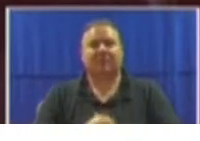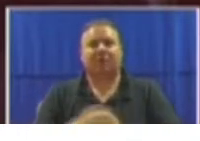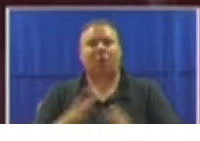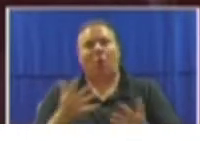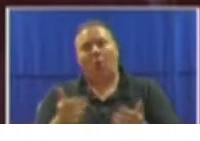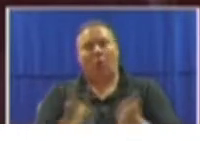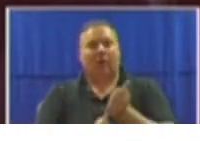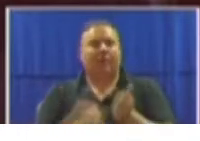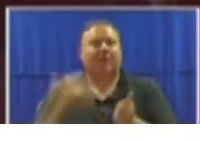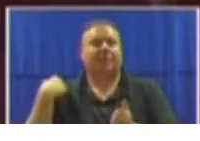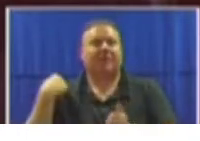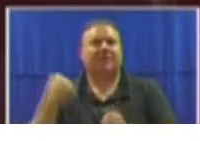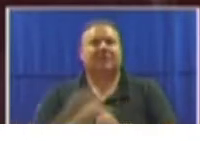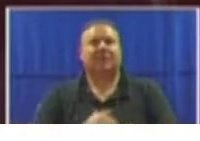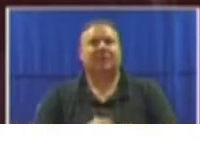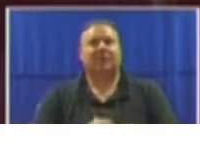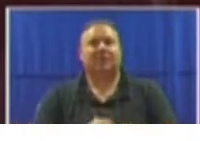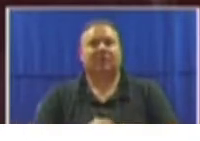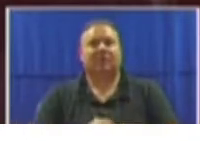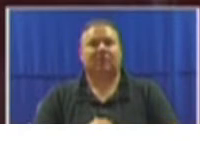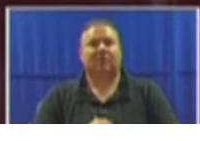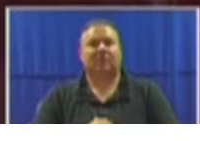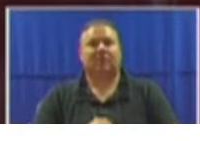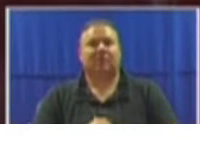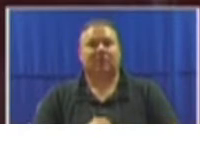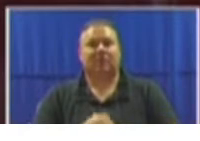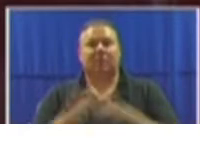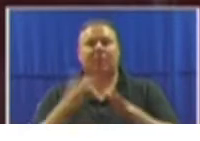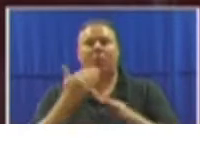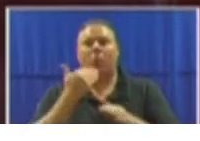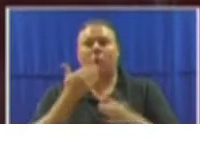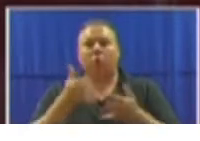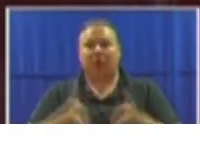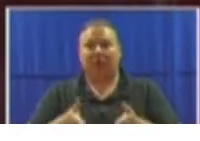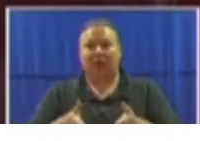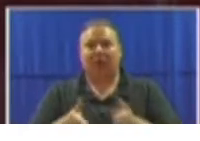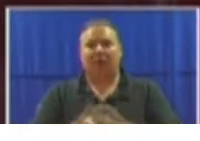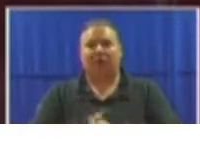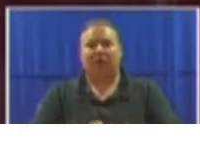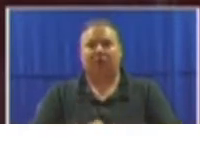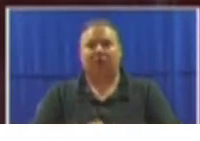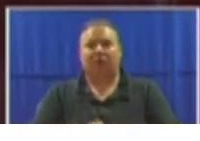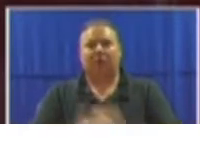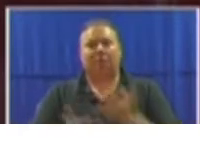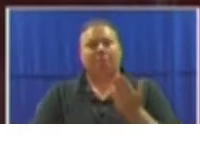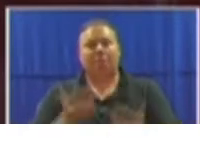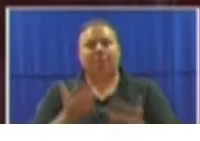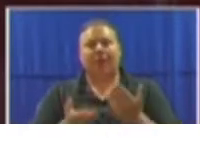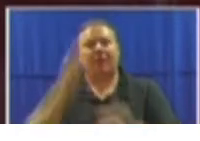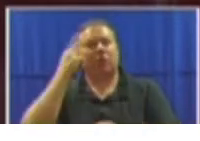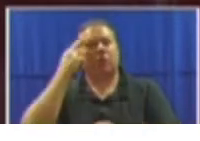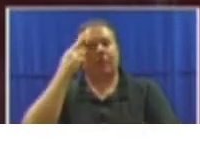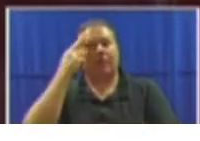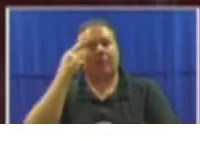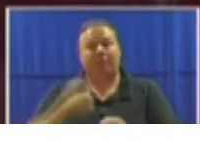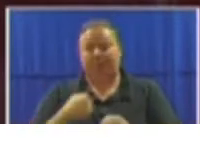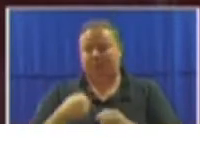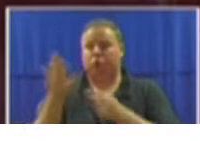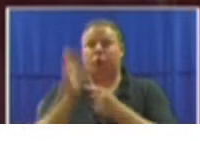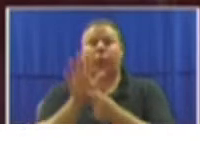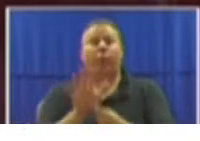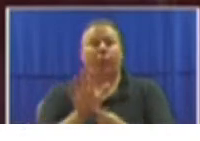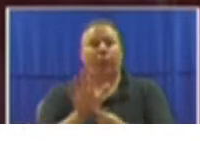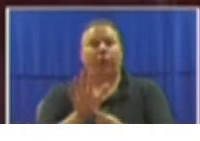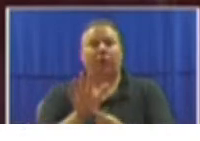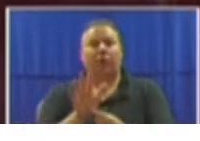ministers. Again, those of us who are here may remember I indicated that it was